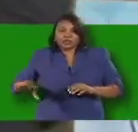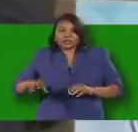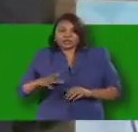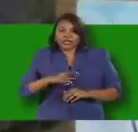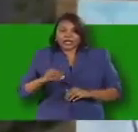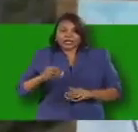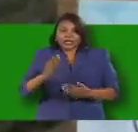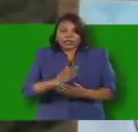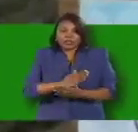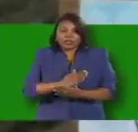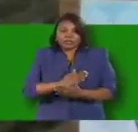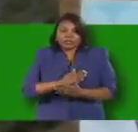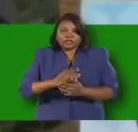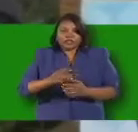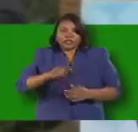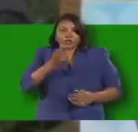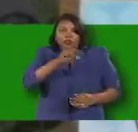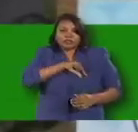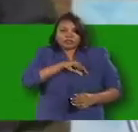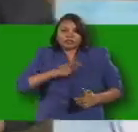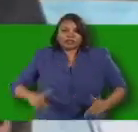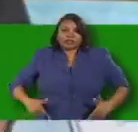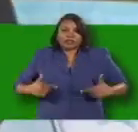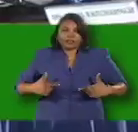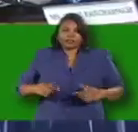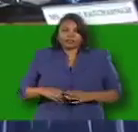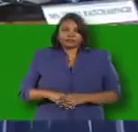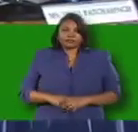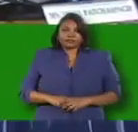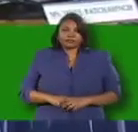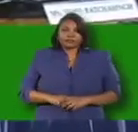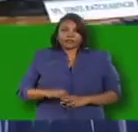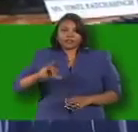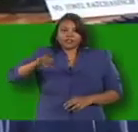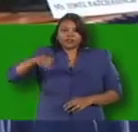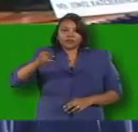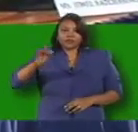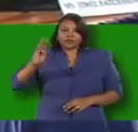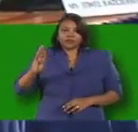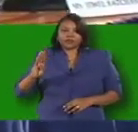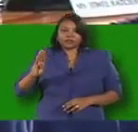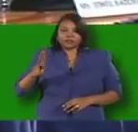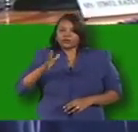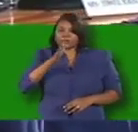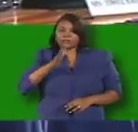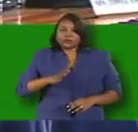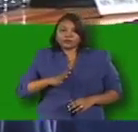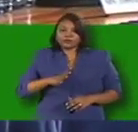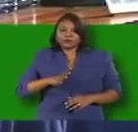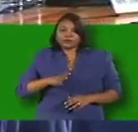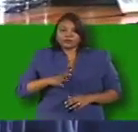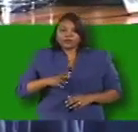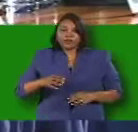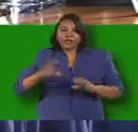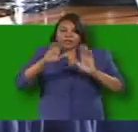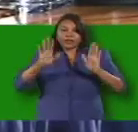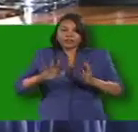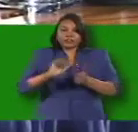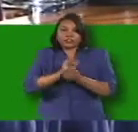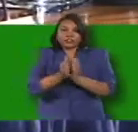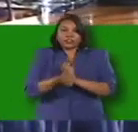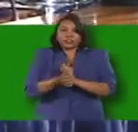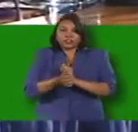and increase and enhance the efficiency of energy use. Jewel Becher Singh, Climate Change and Ozone Specialist at